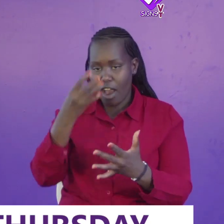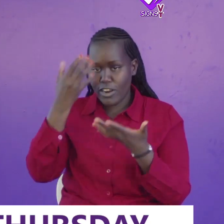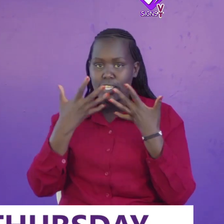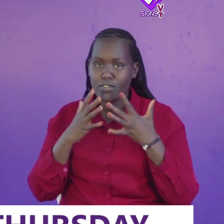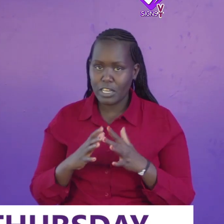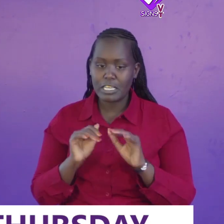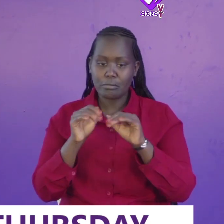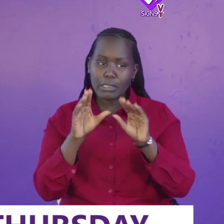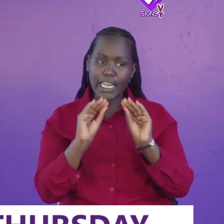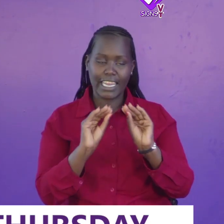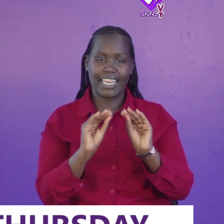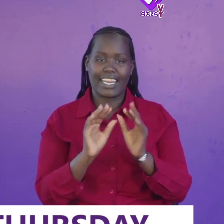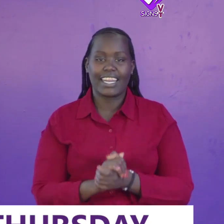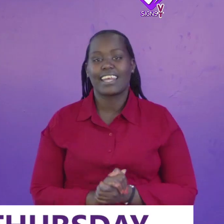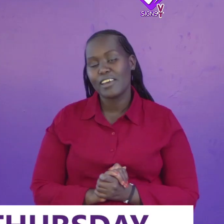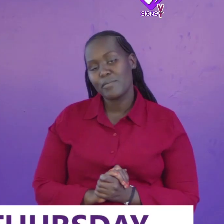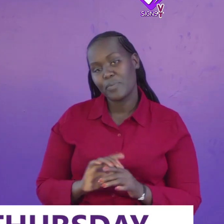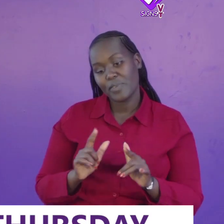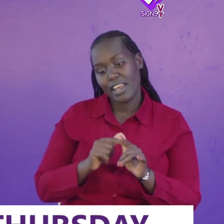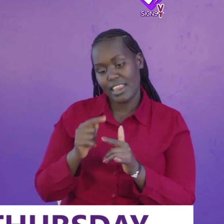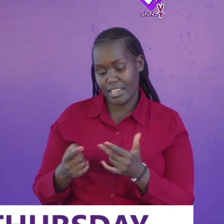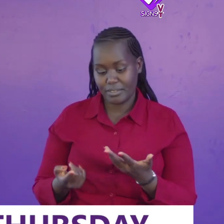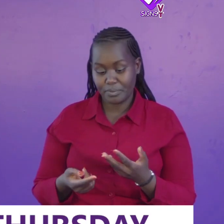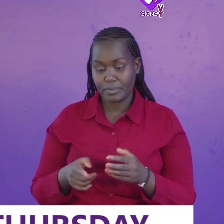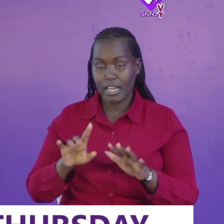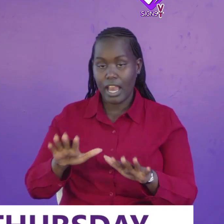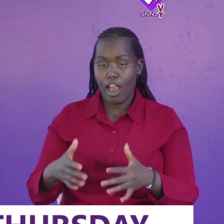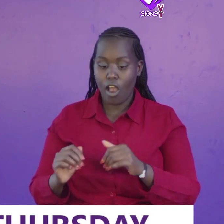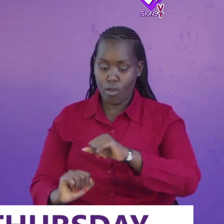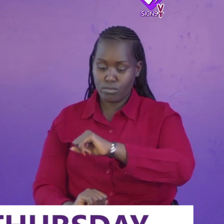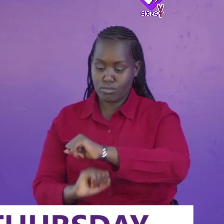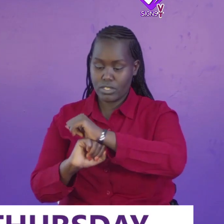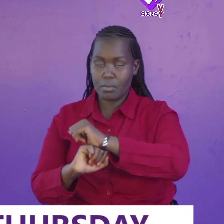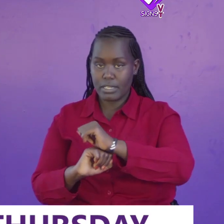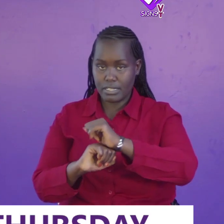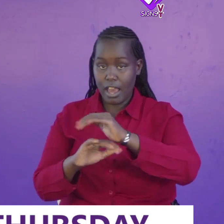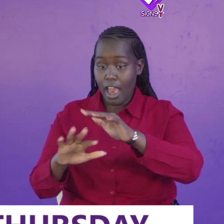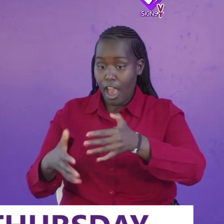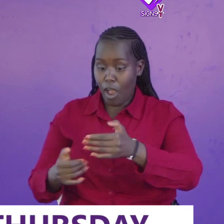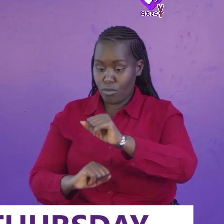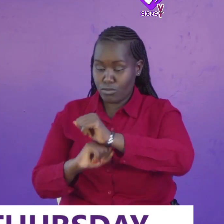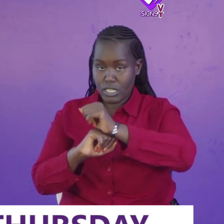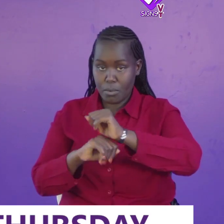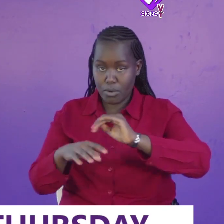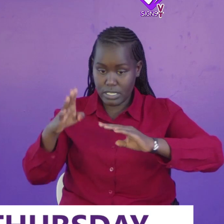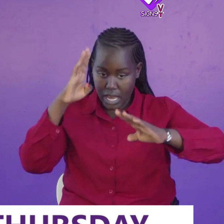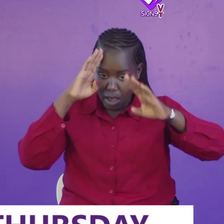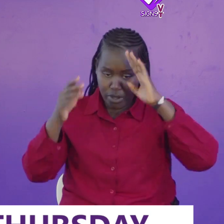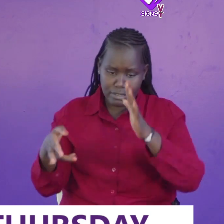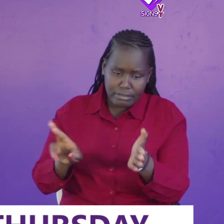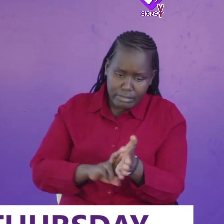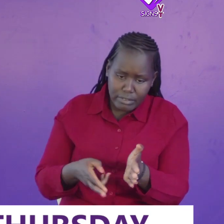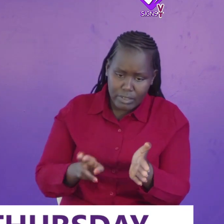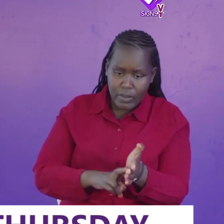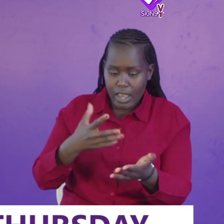vile inafaa. Let's get on how to support deaf awareness. Hii point najirudia mara kadha wa kadha. Ni